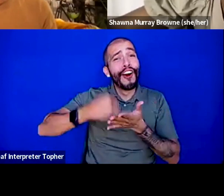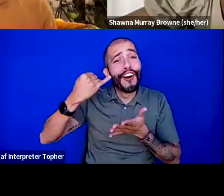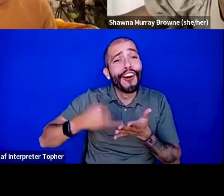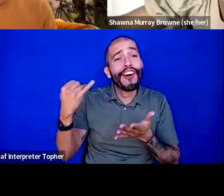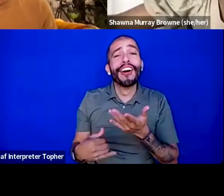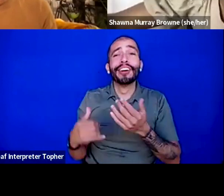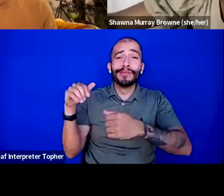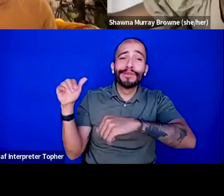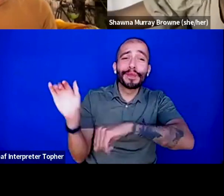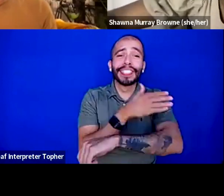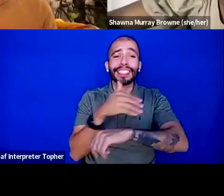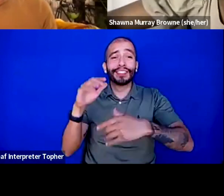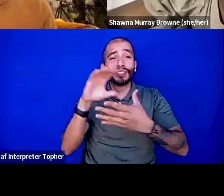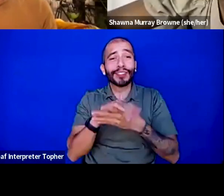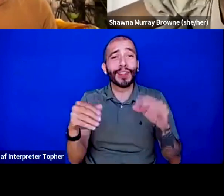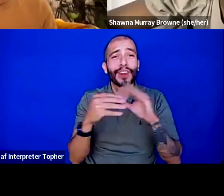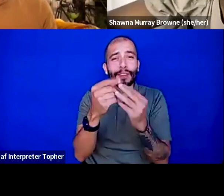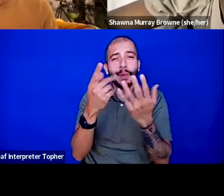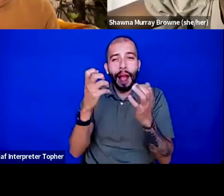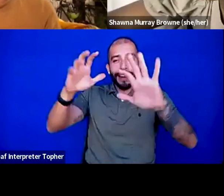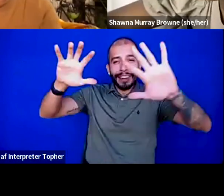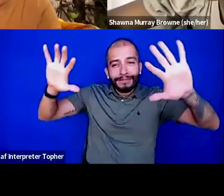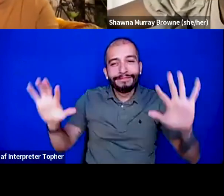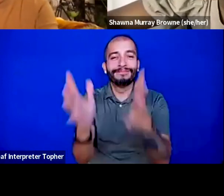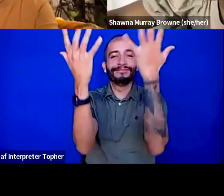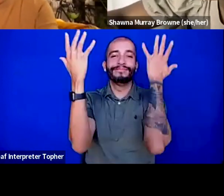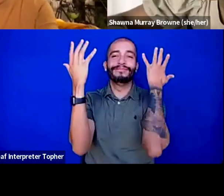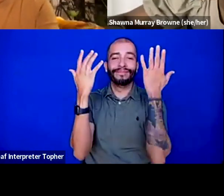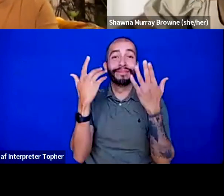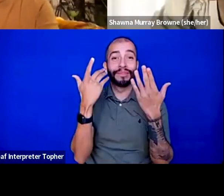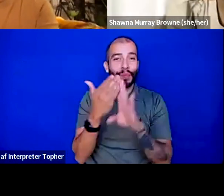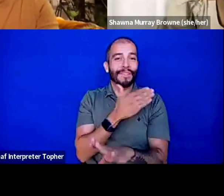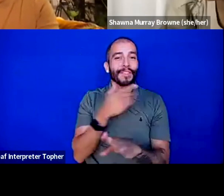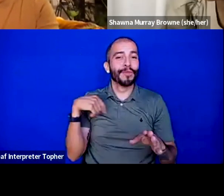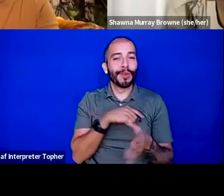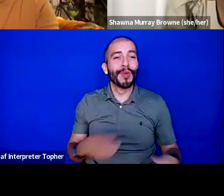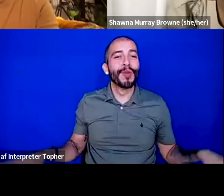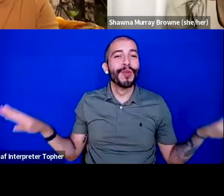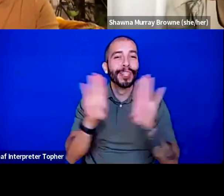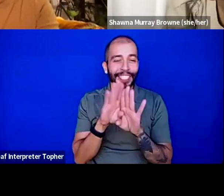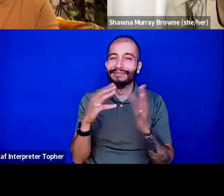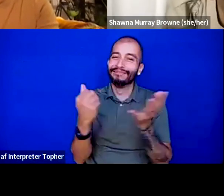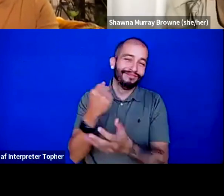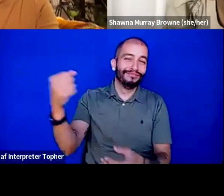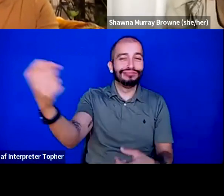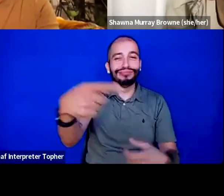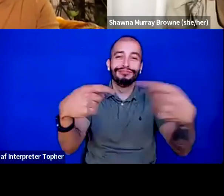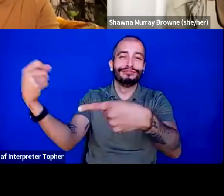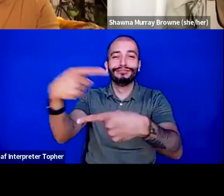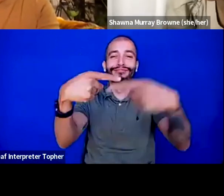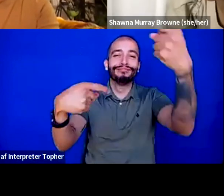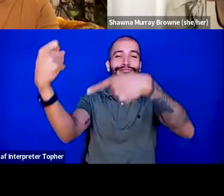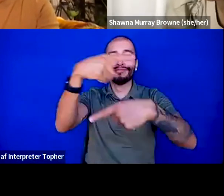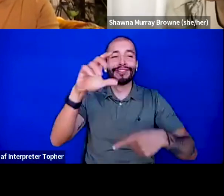space. If you can please drop it in the chat. And I'm going to pass it to Jessie to share